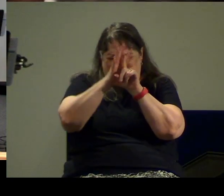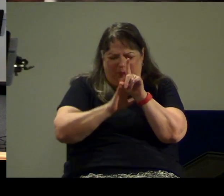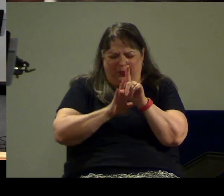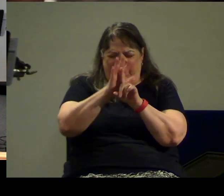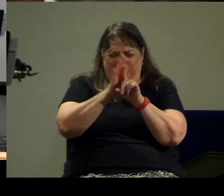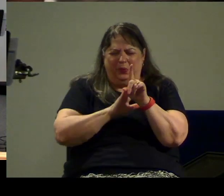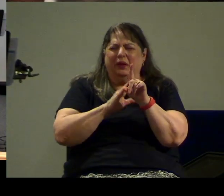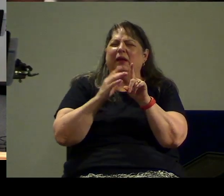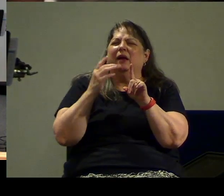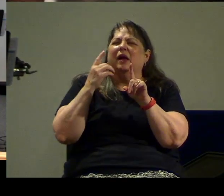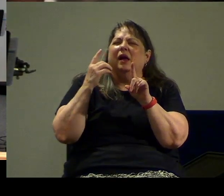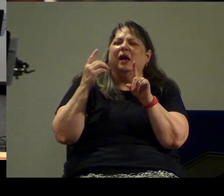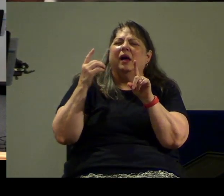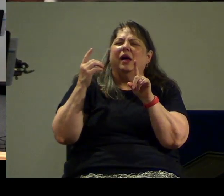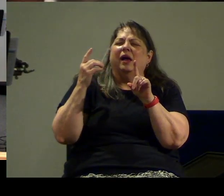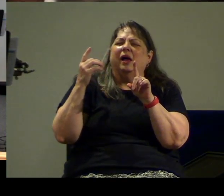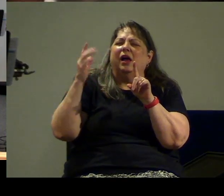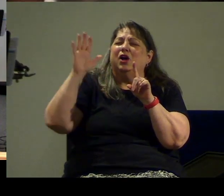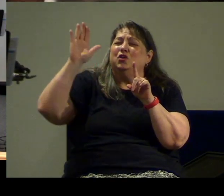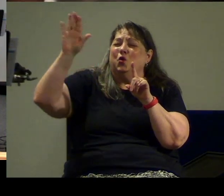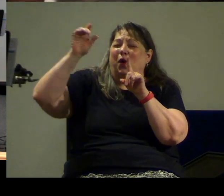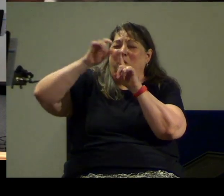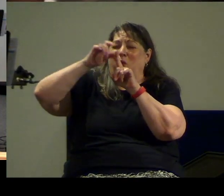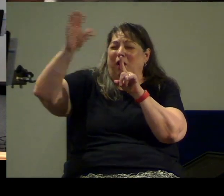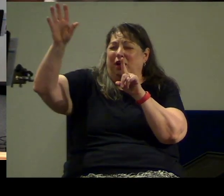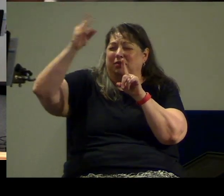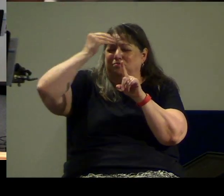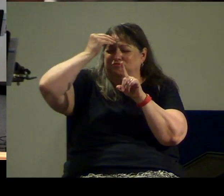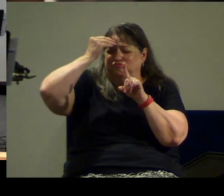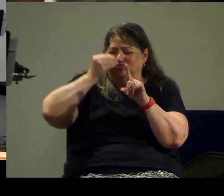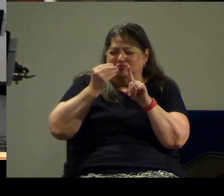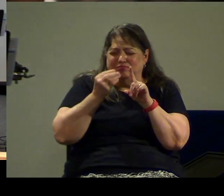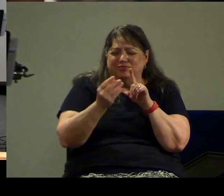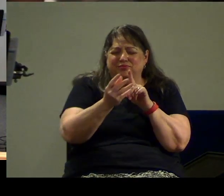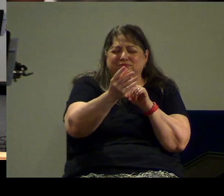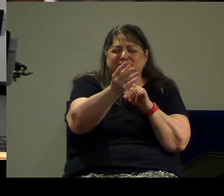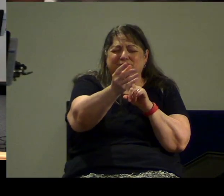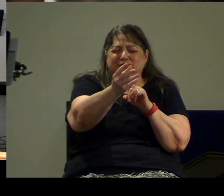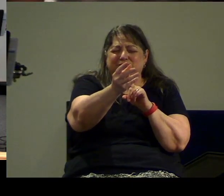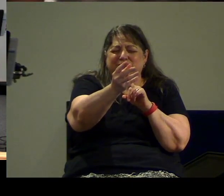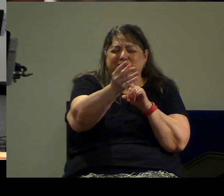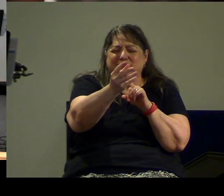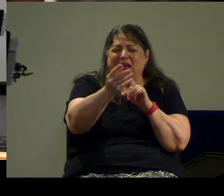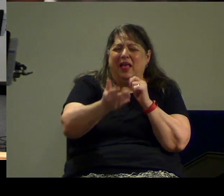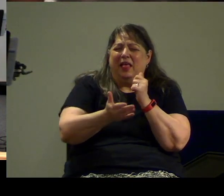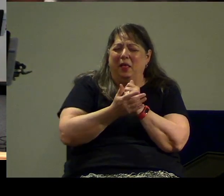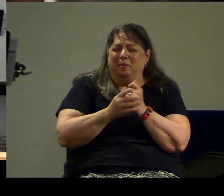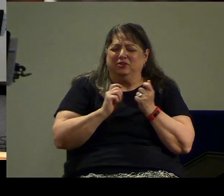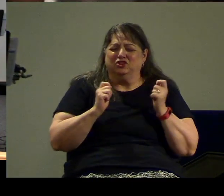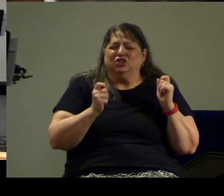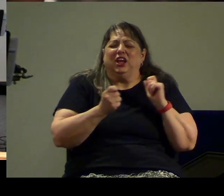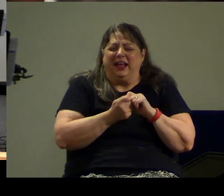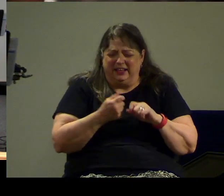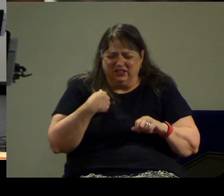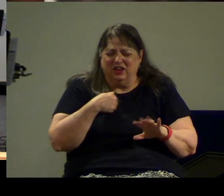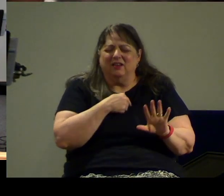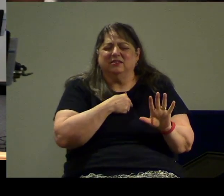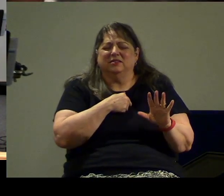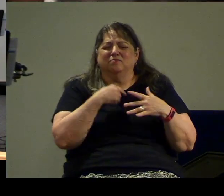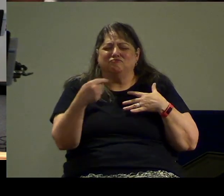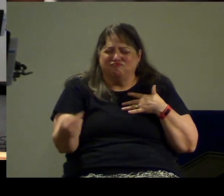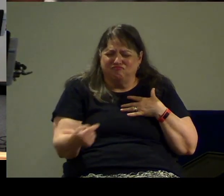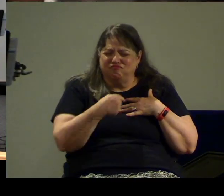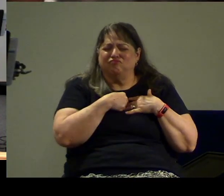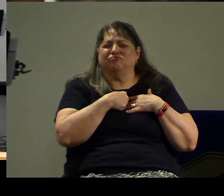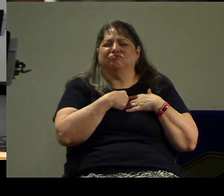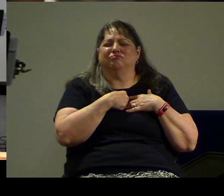have put on his heart, that these will be your words, and that they will change us, that they will convict us,